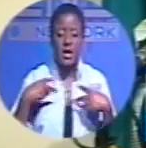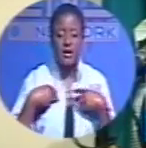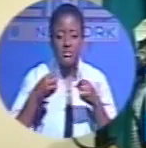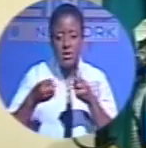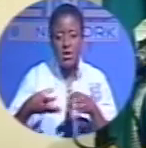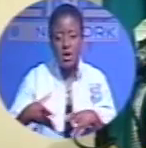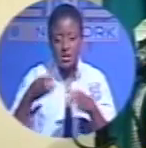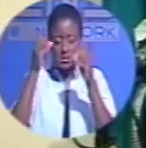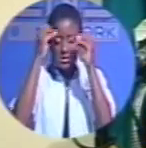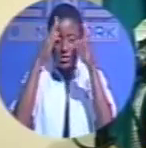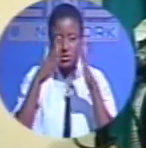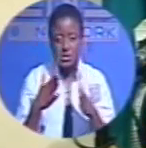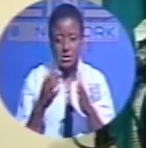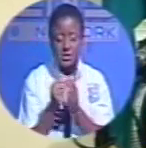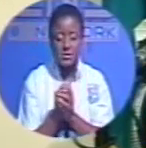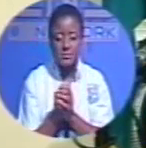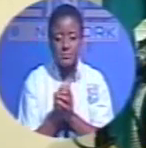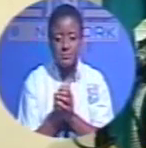been